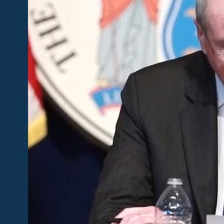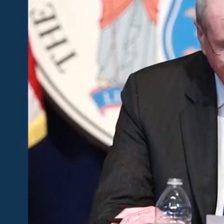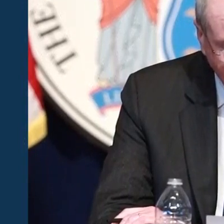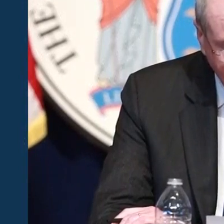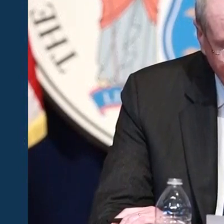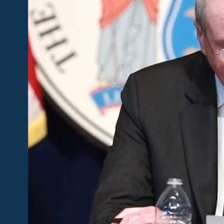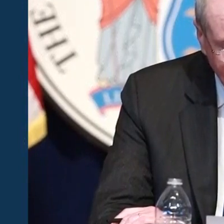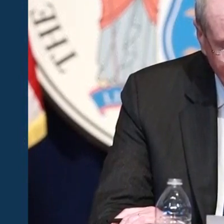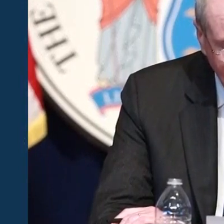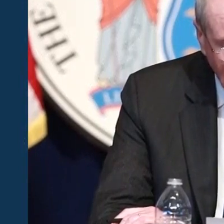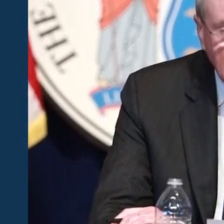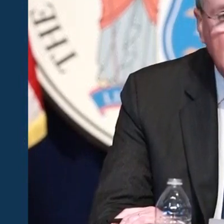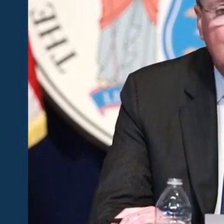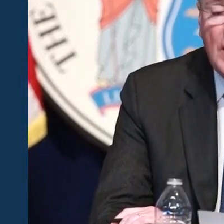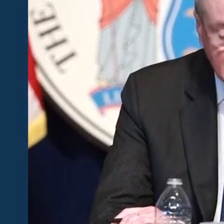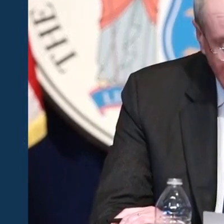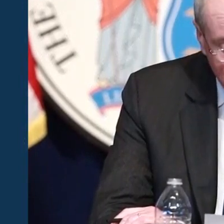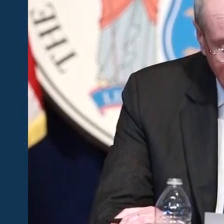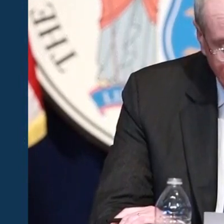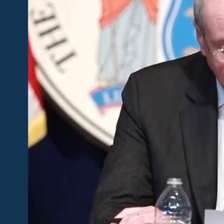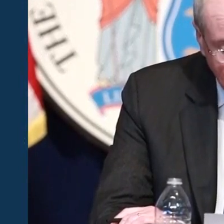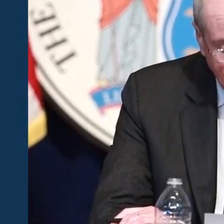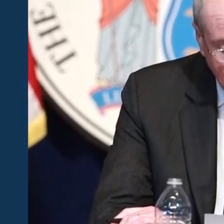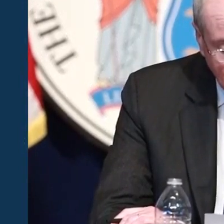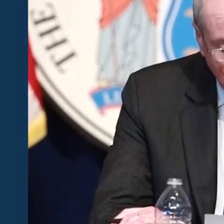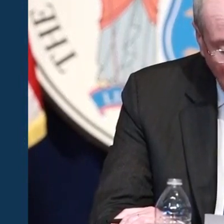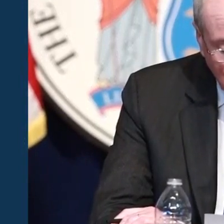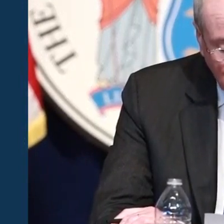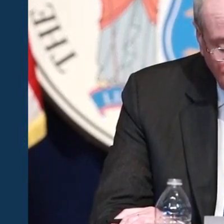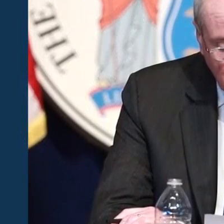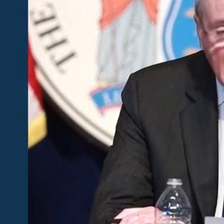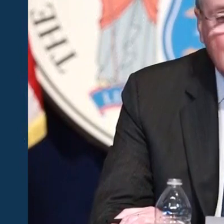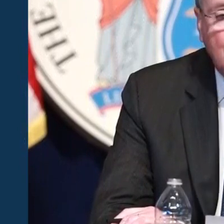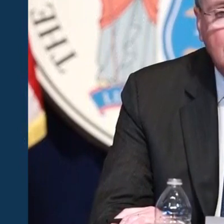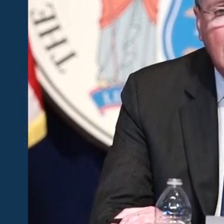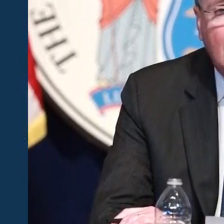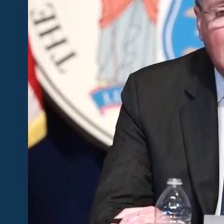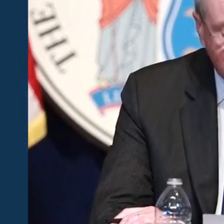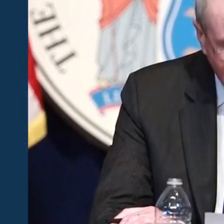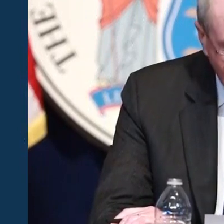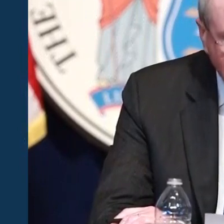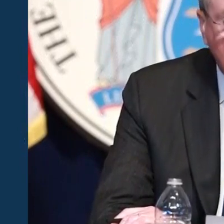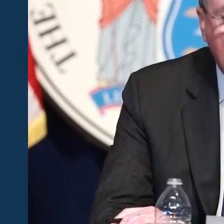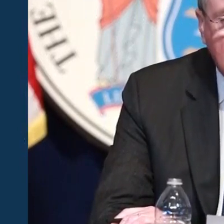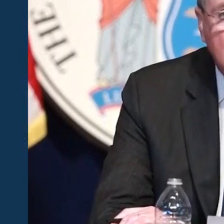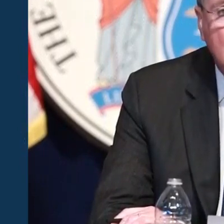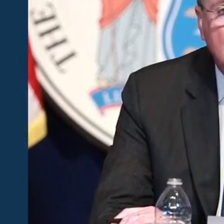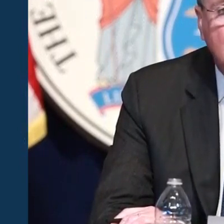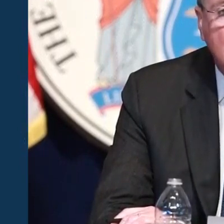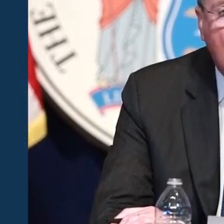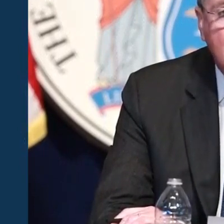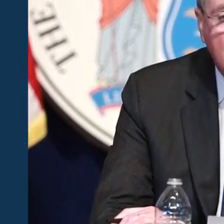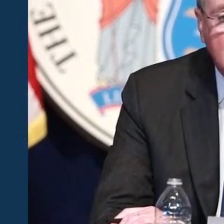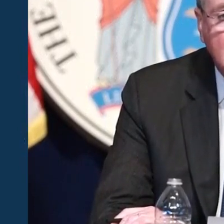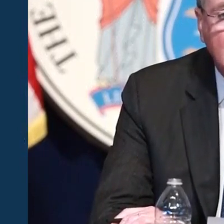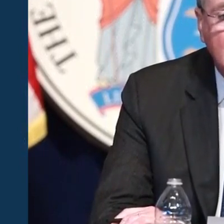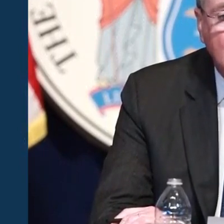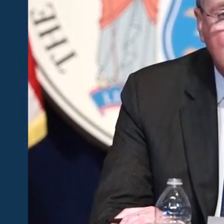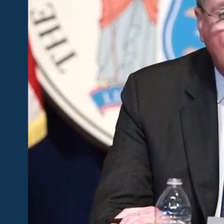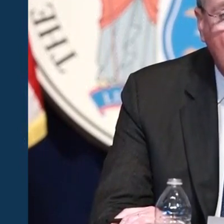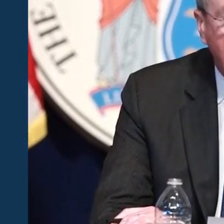well. And finally, I send condolences to Patterson Mayor Andre Sayegh, who has been quite